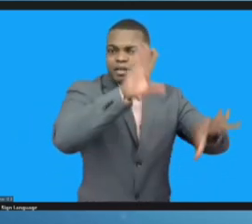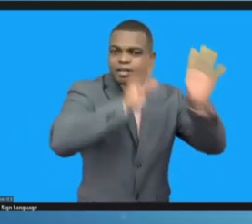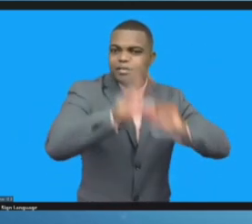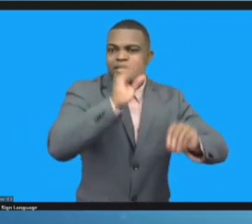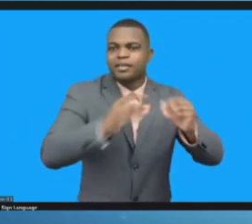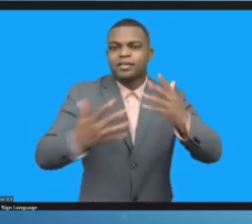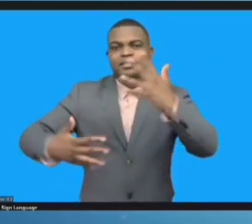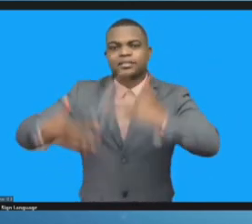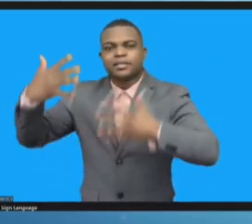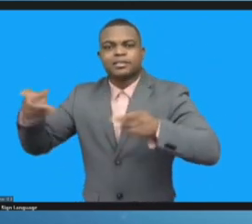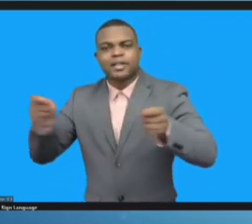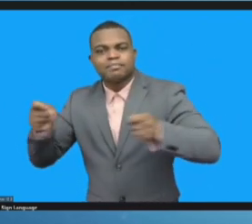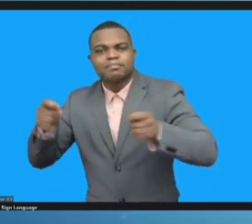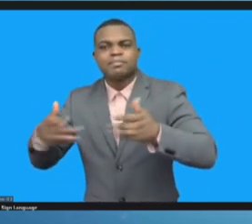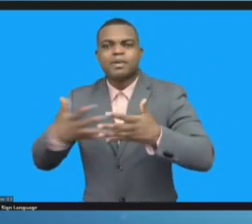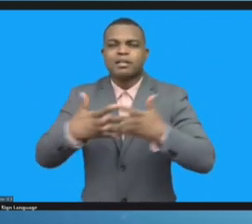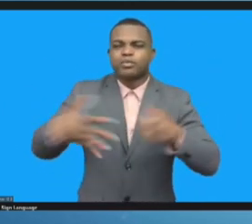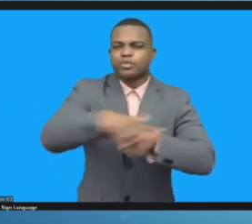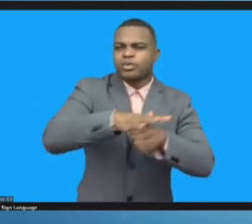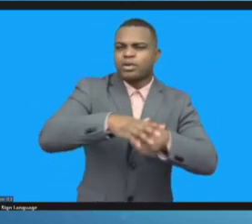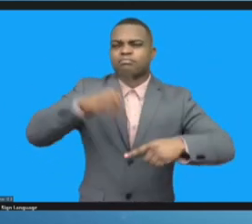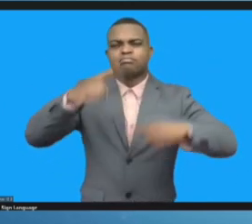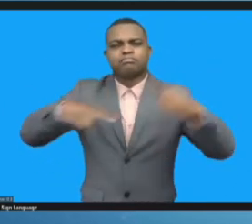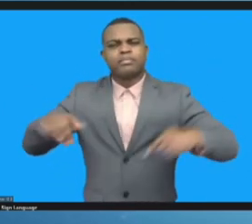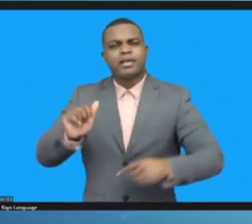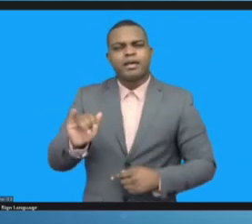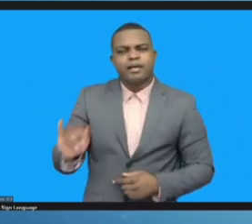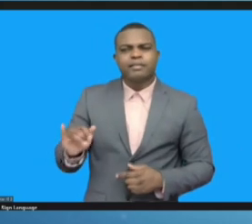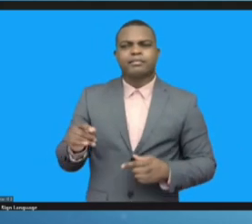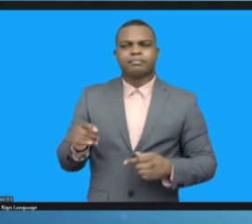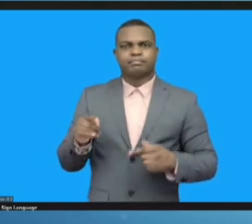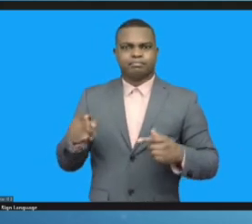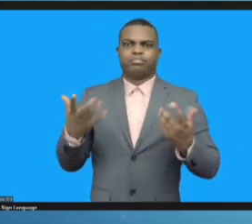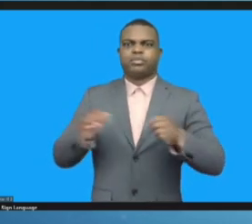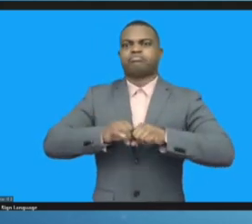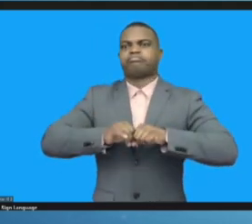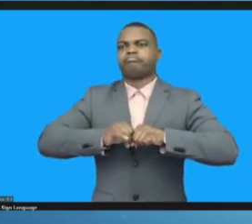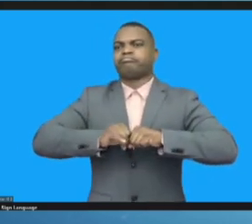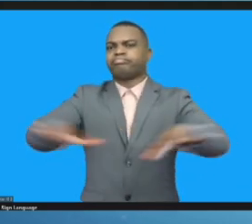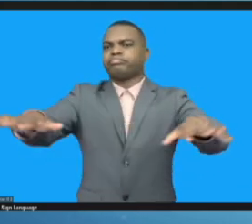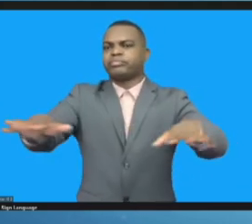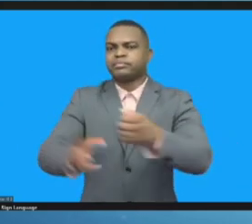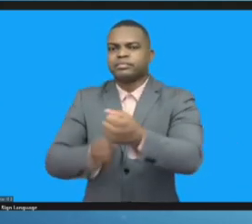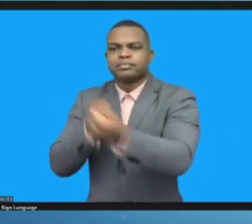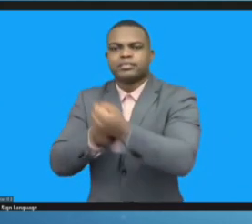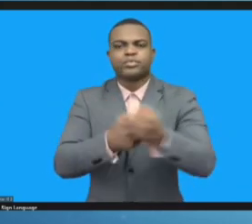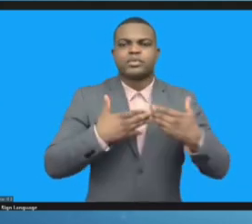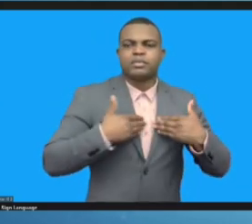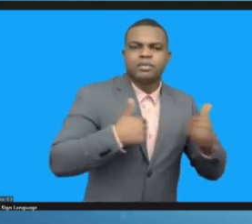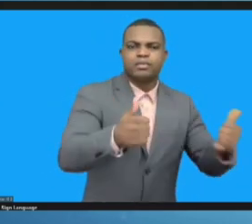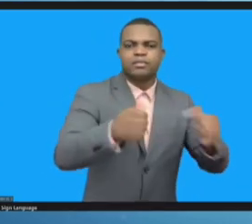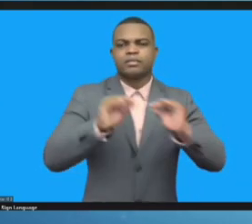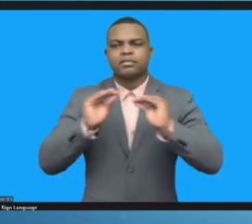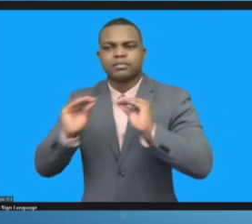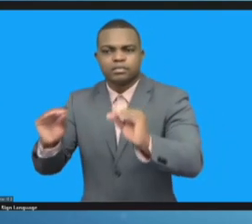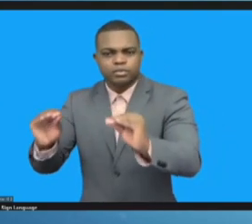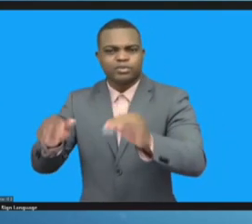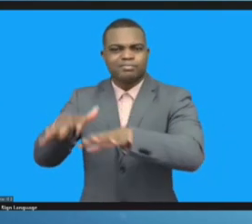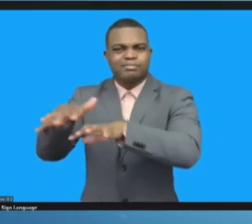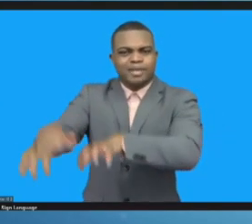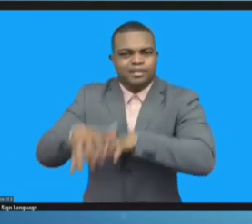disaster prevention, and environmental hazards. These examples are evident that the Africa digital landscape